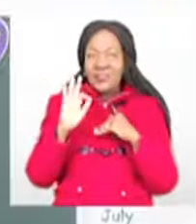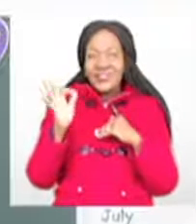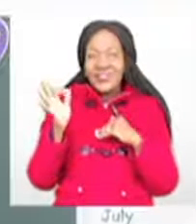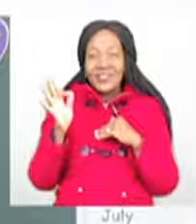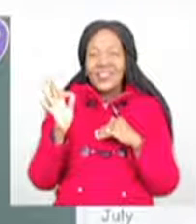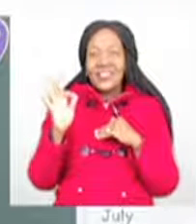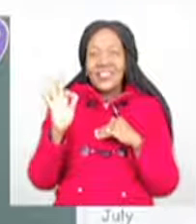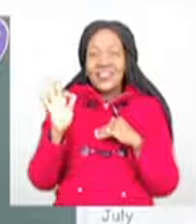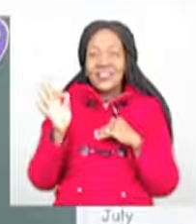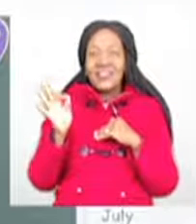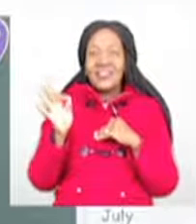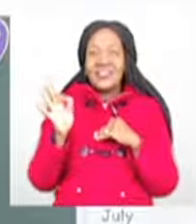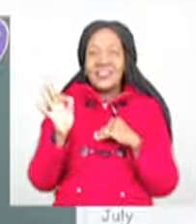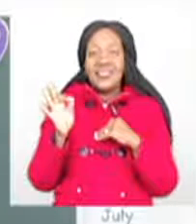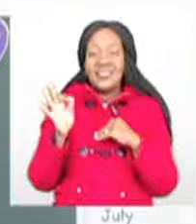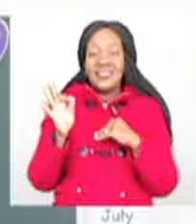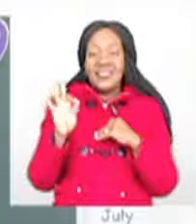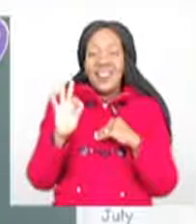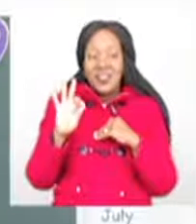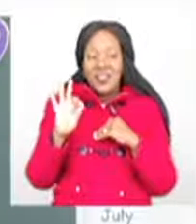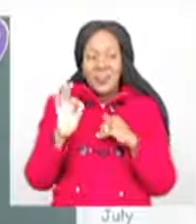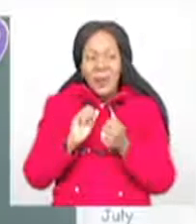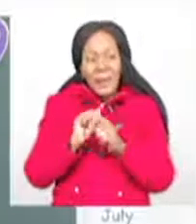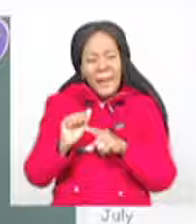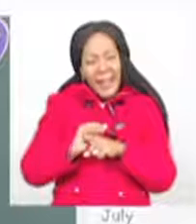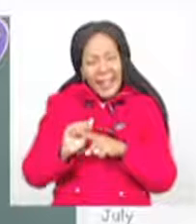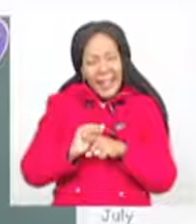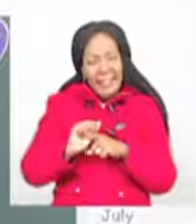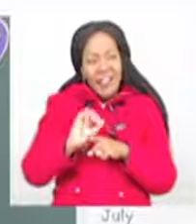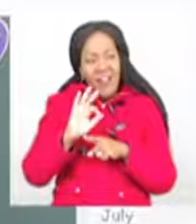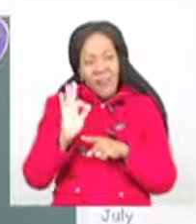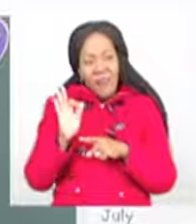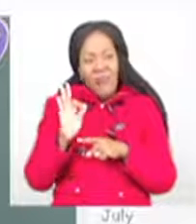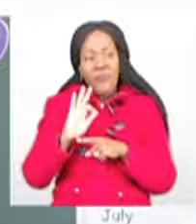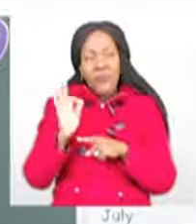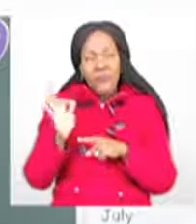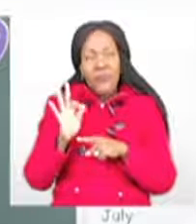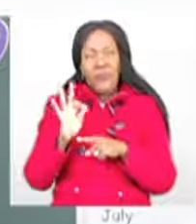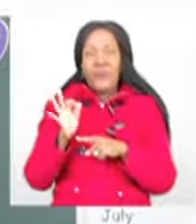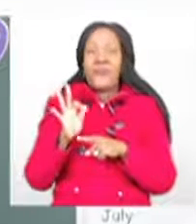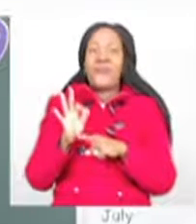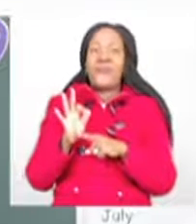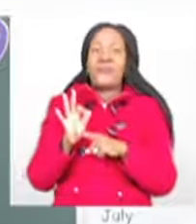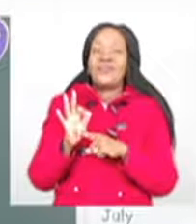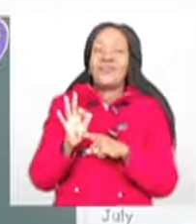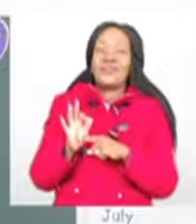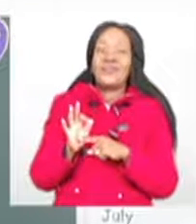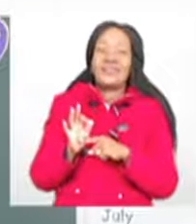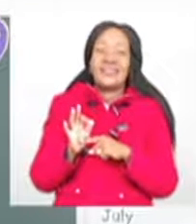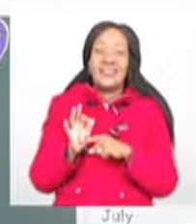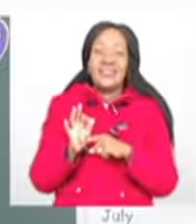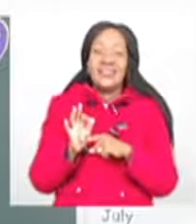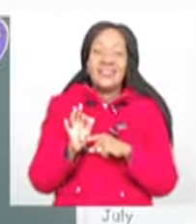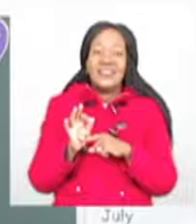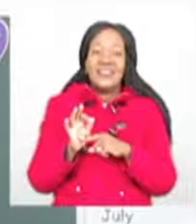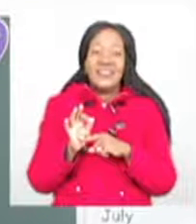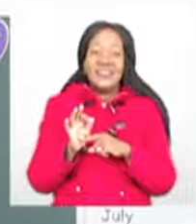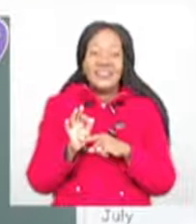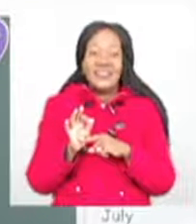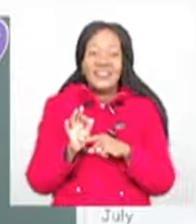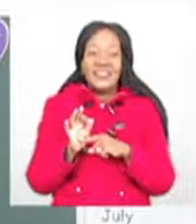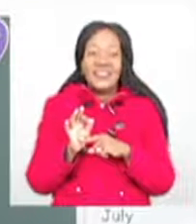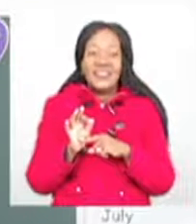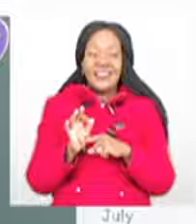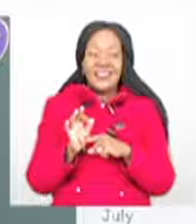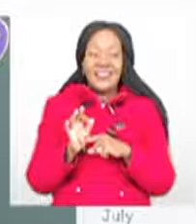me. Can you say f, after me while you are closing your eyes? I'm holding